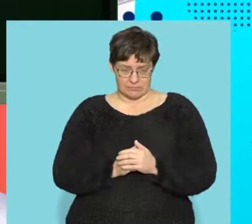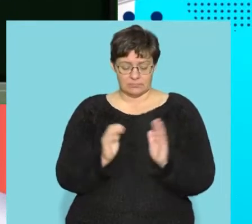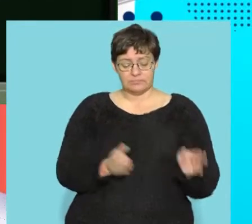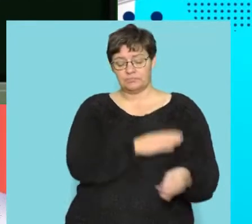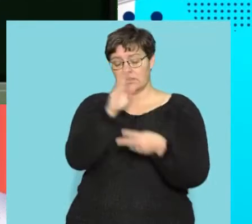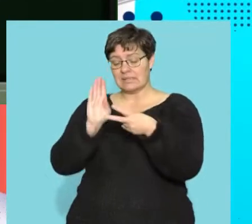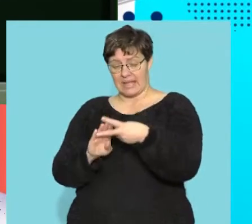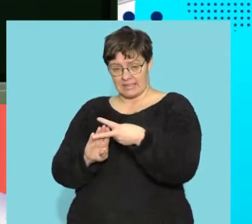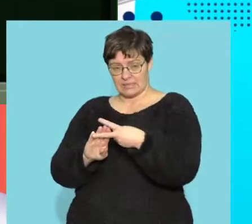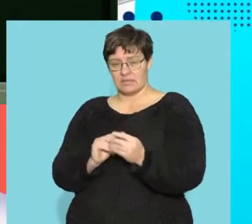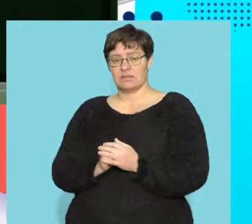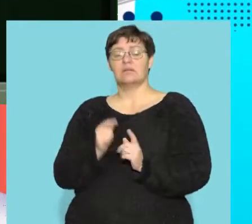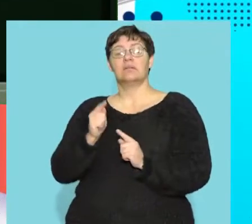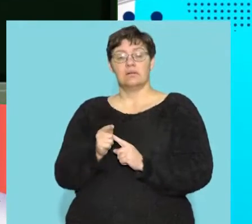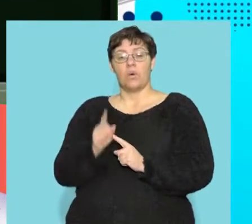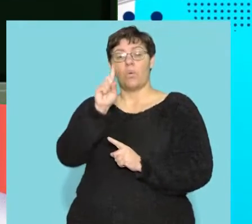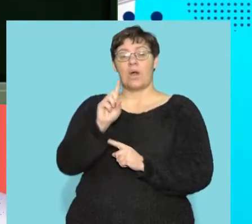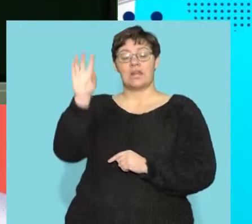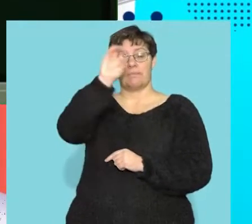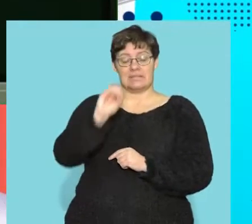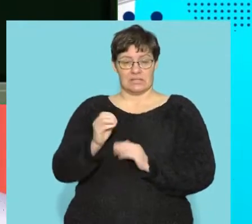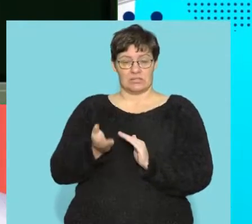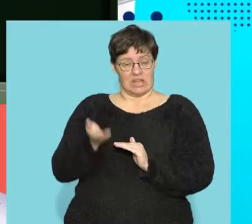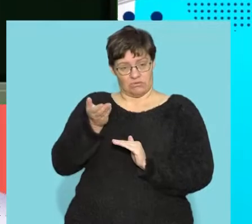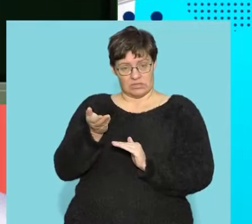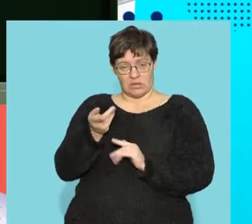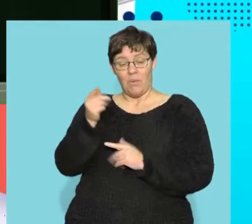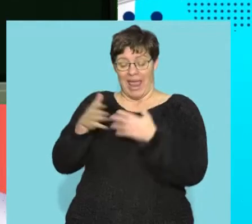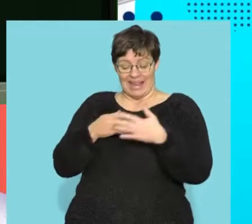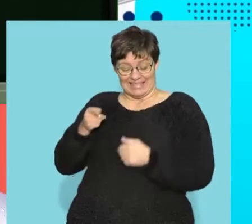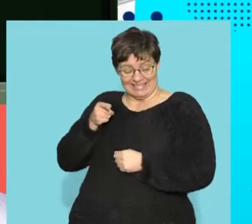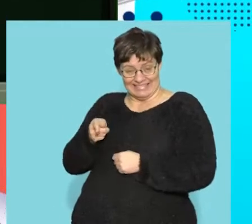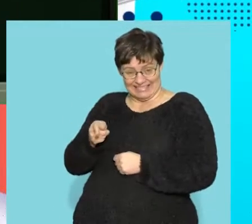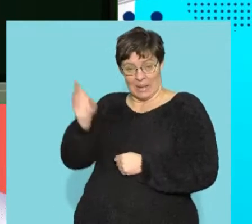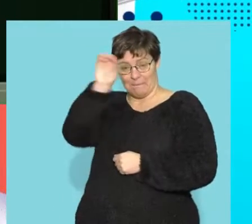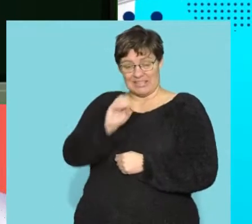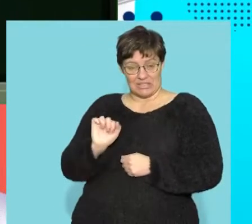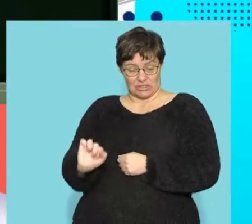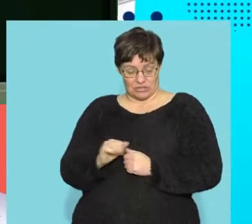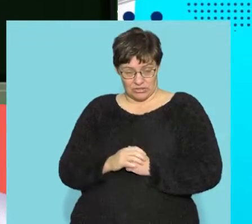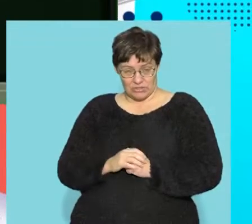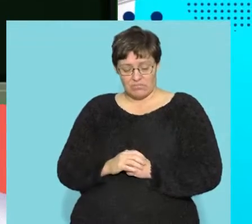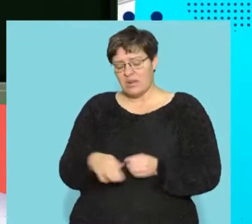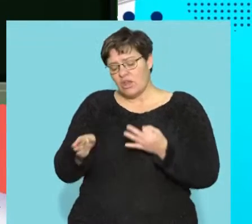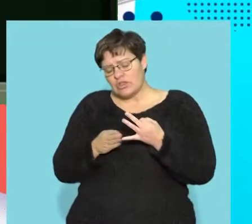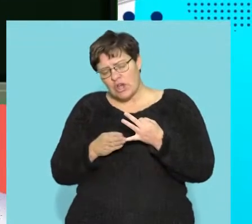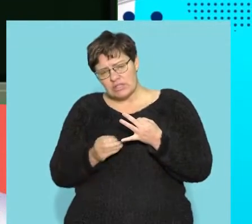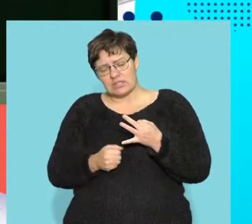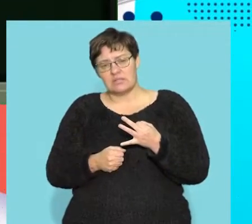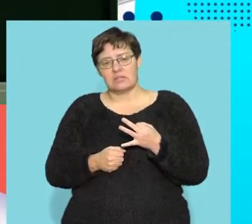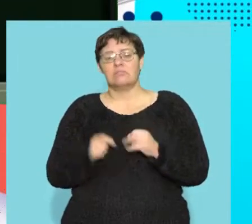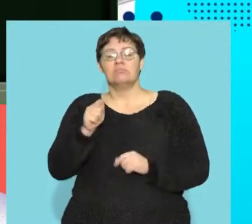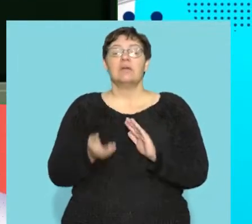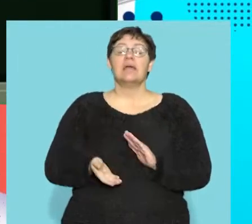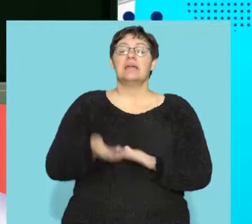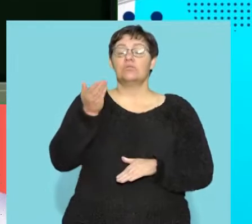The second one is where the rental increased by a percentage, which is the one we're going to be dealing with just now. And the third one